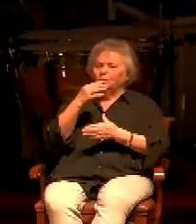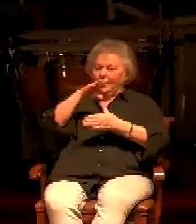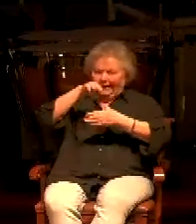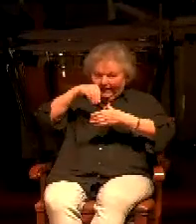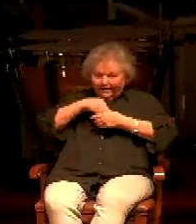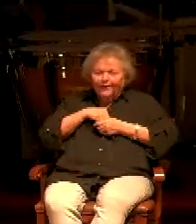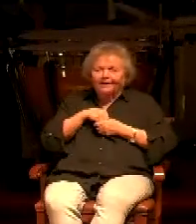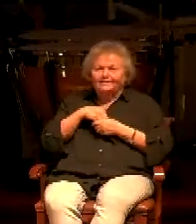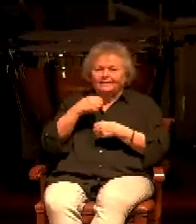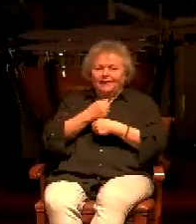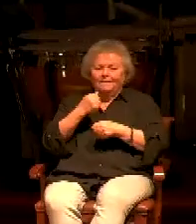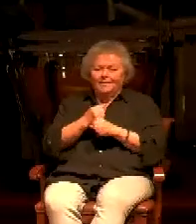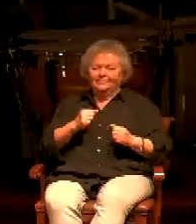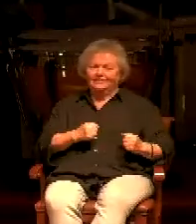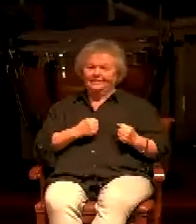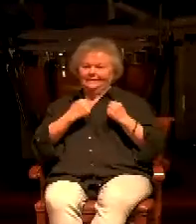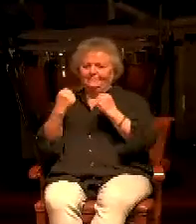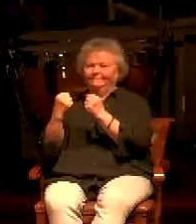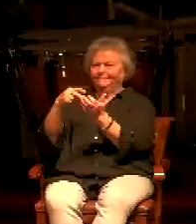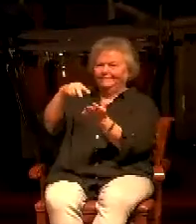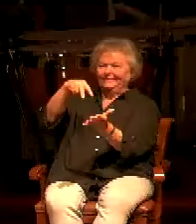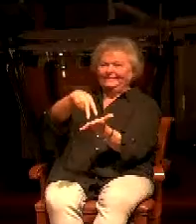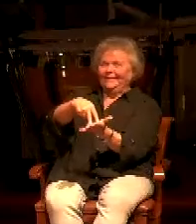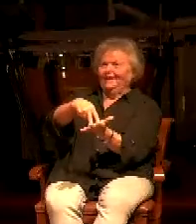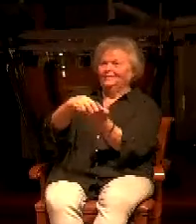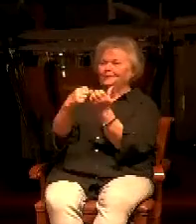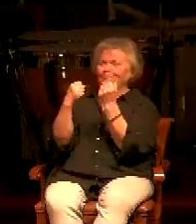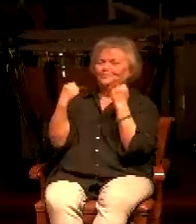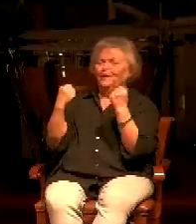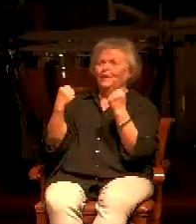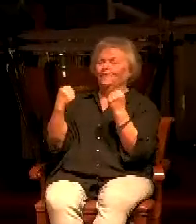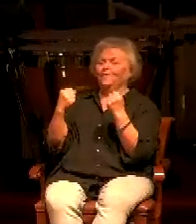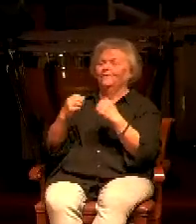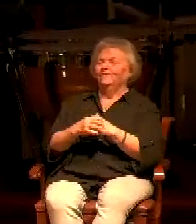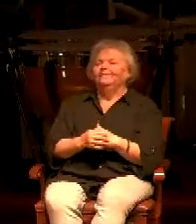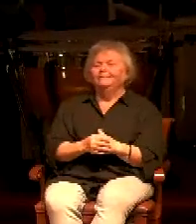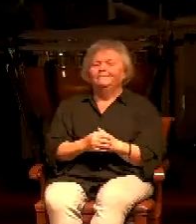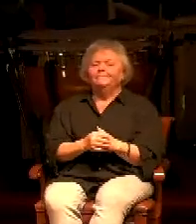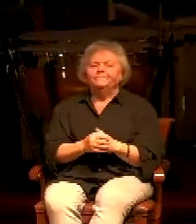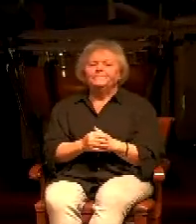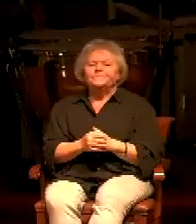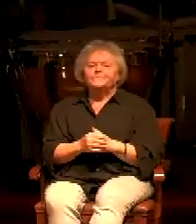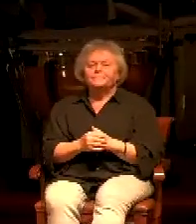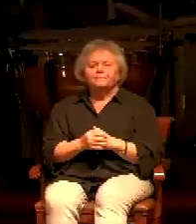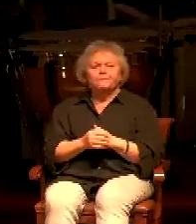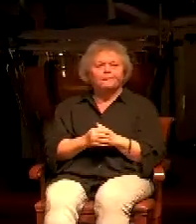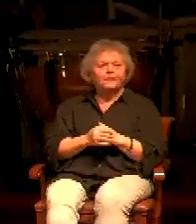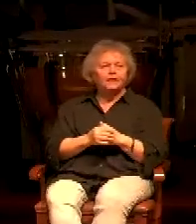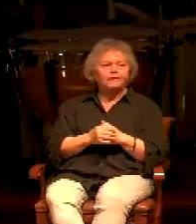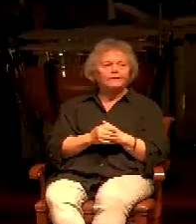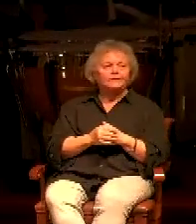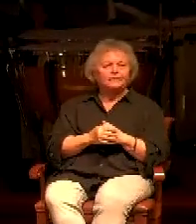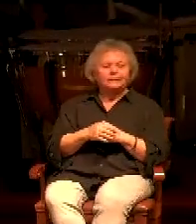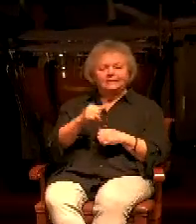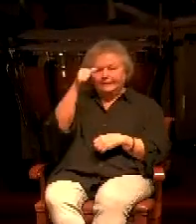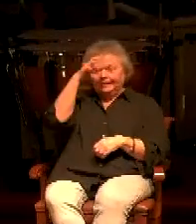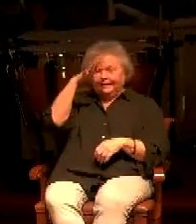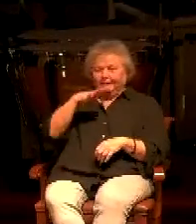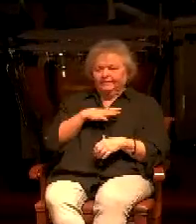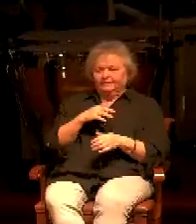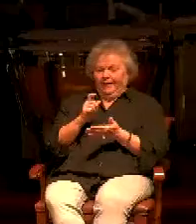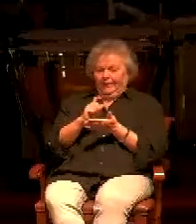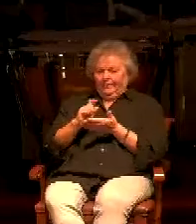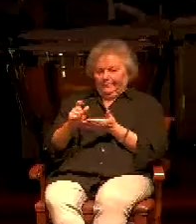to stand with strength and with faith in the days that are challenging. Raymond Brown, in his commentary on Peter's denial, writes it this